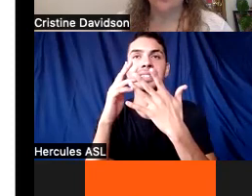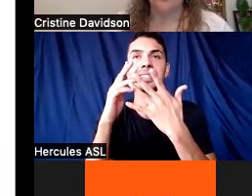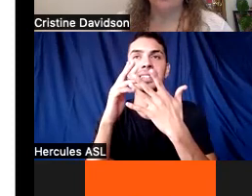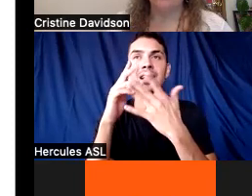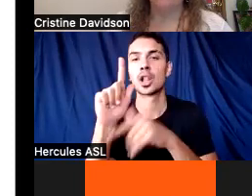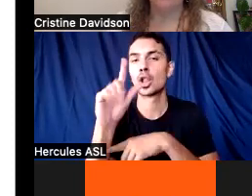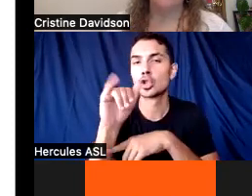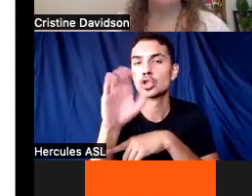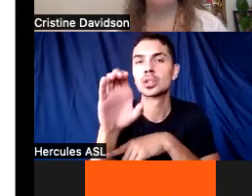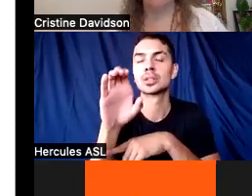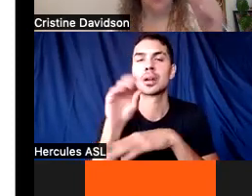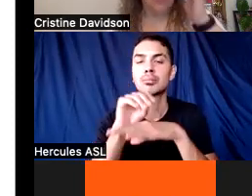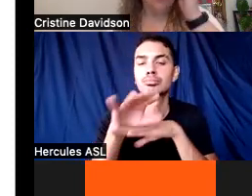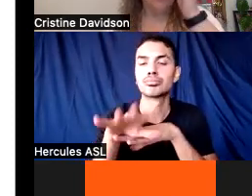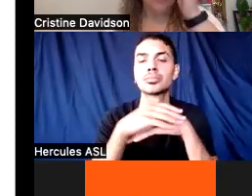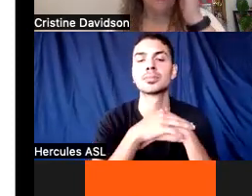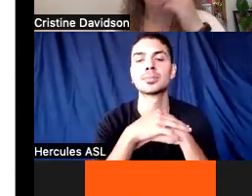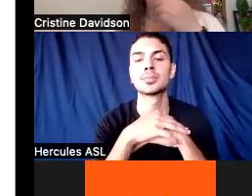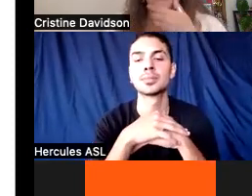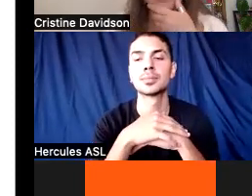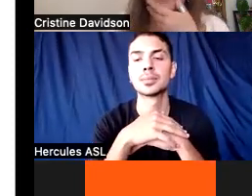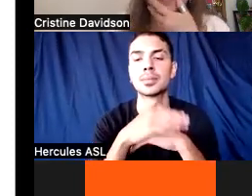What else? How do we promote belief?